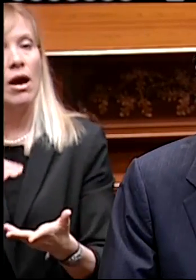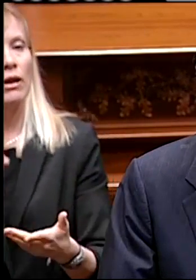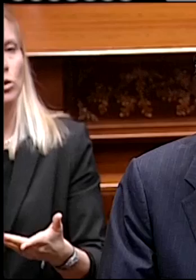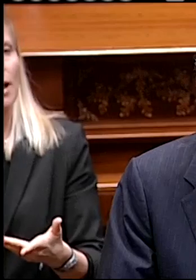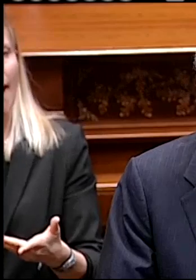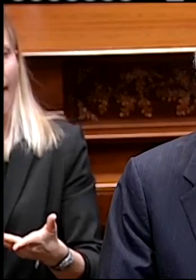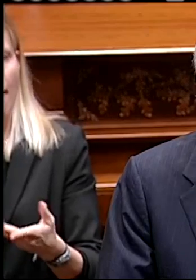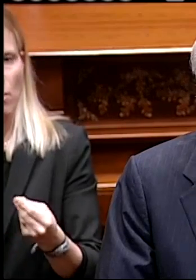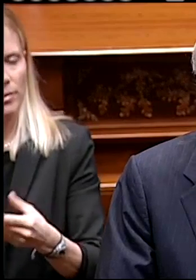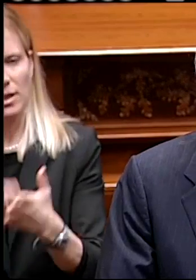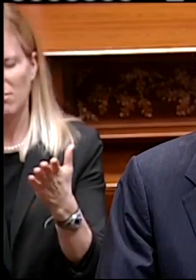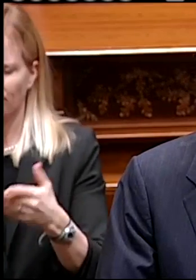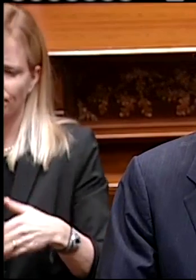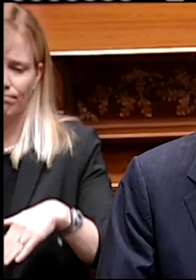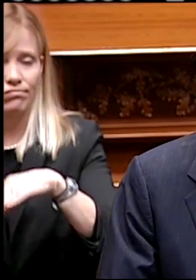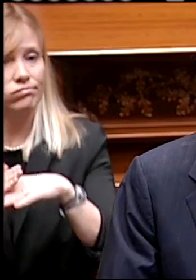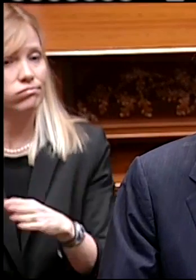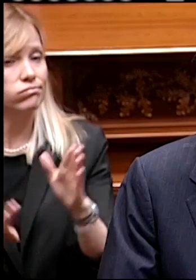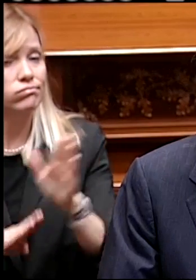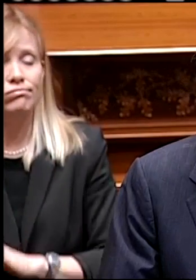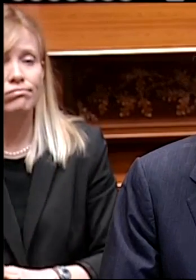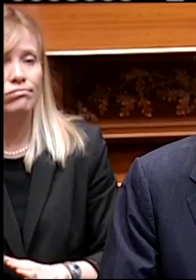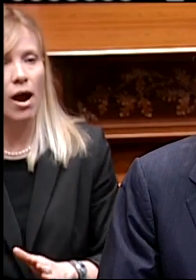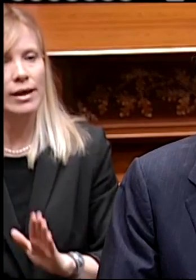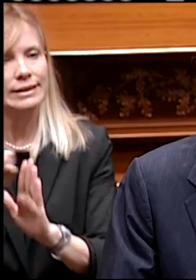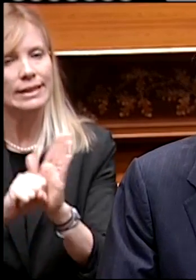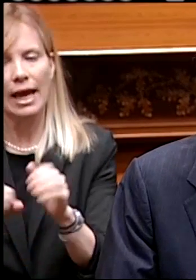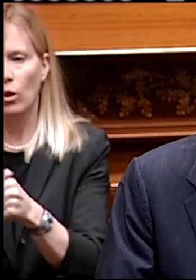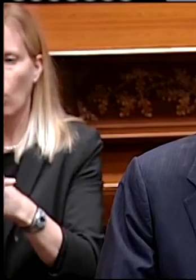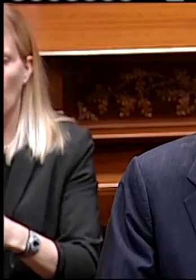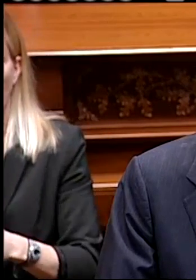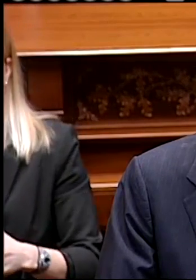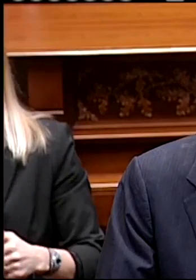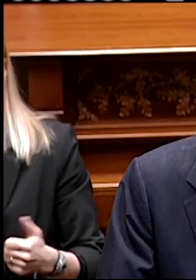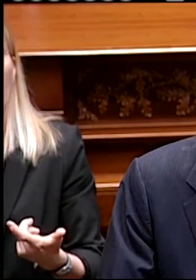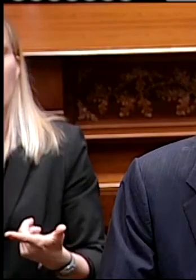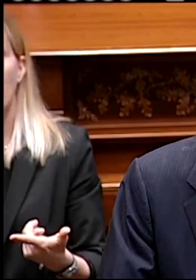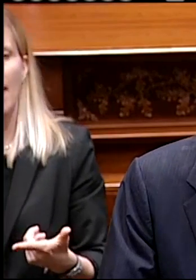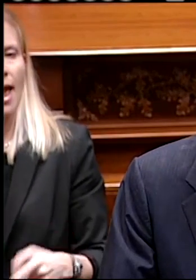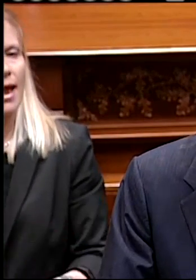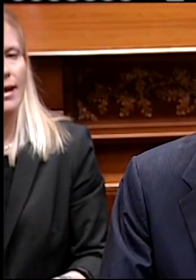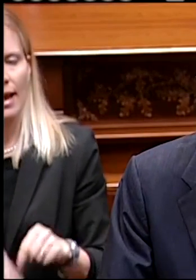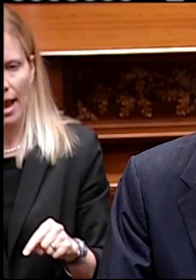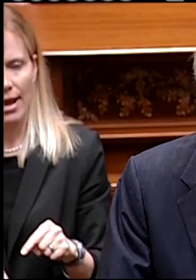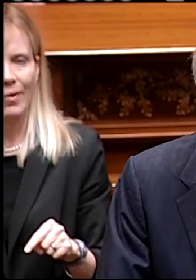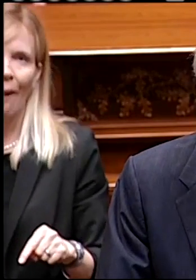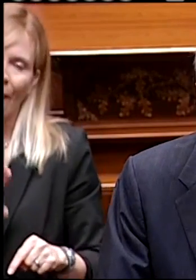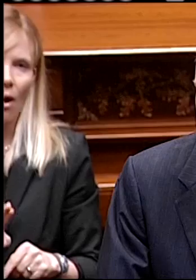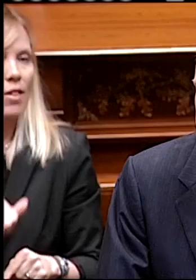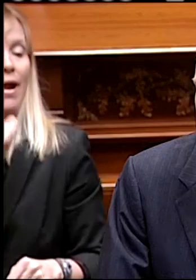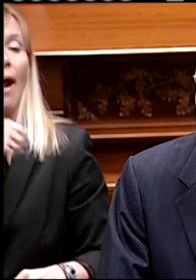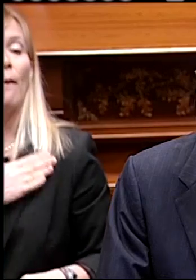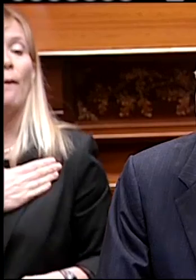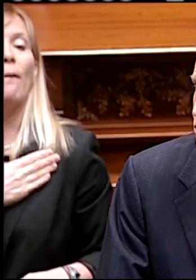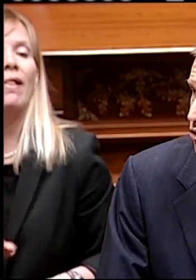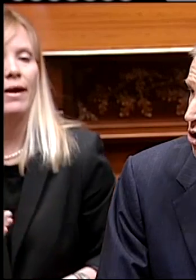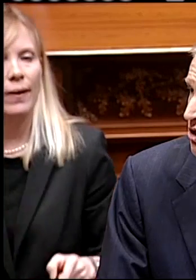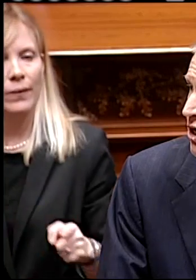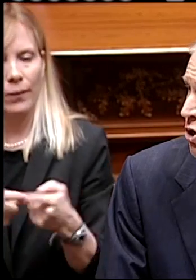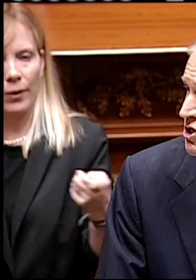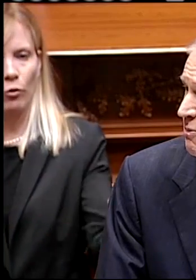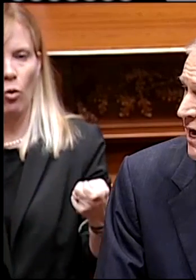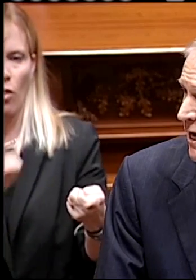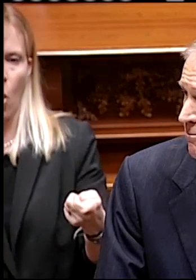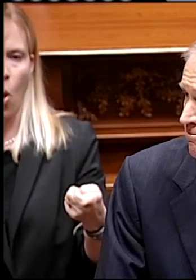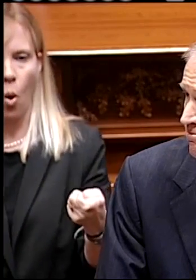have skyrocketed because state and local governments have been unable or unwilling to control